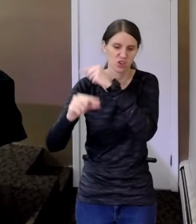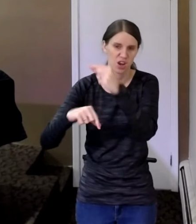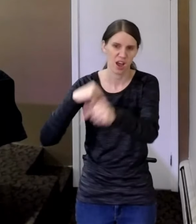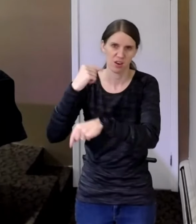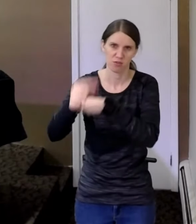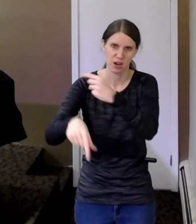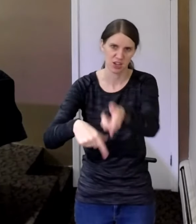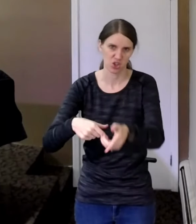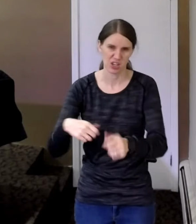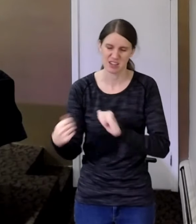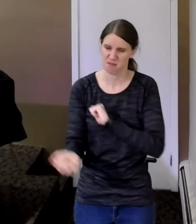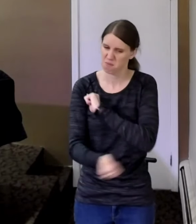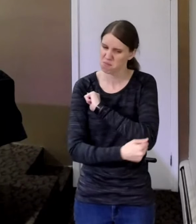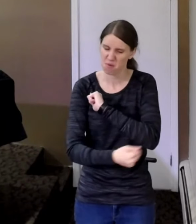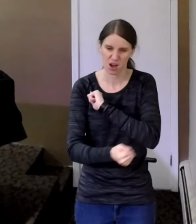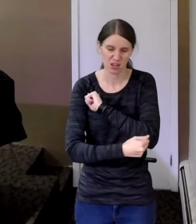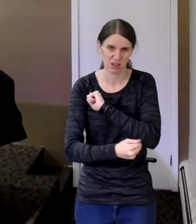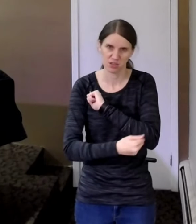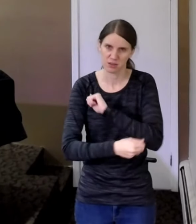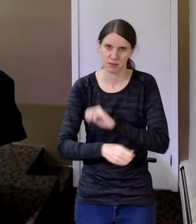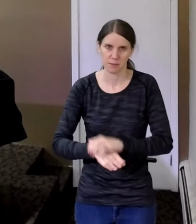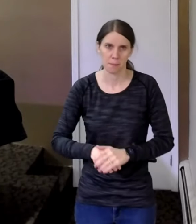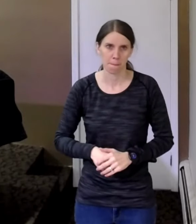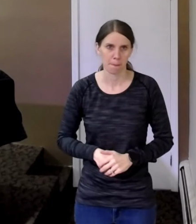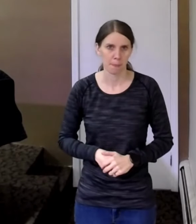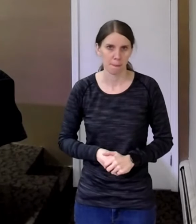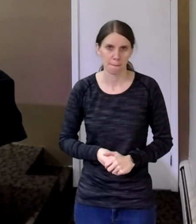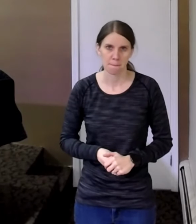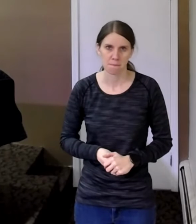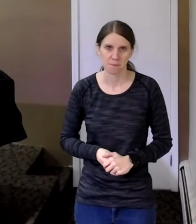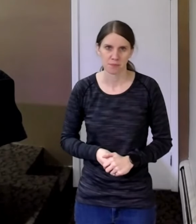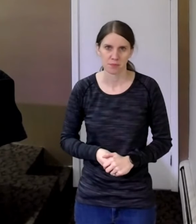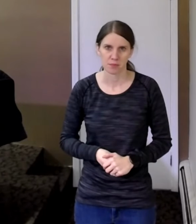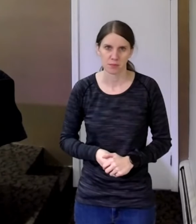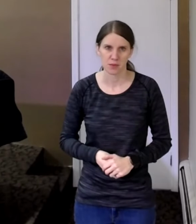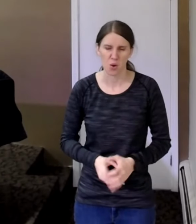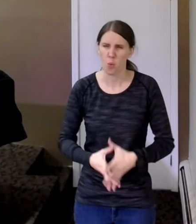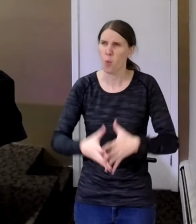come. The consequences were way bigger